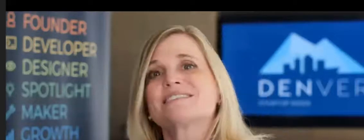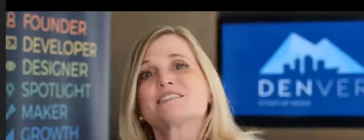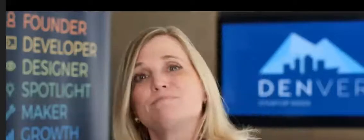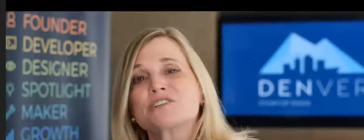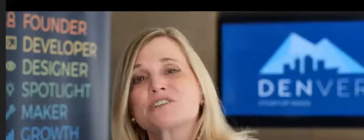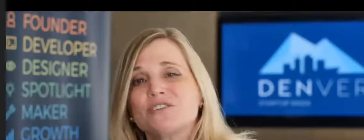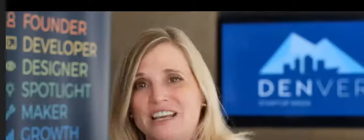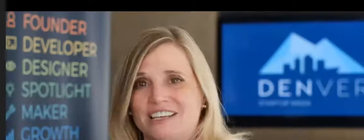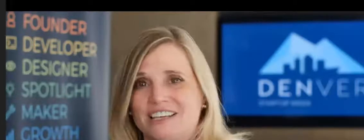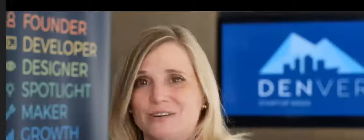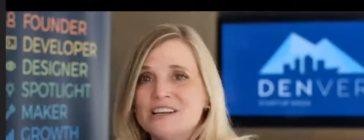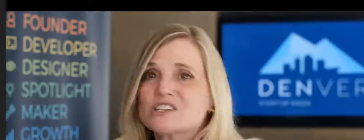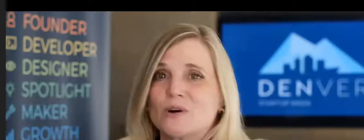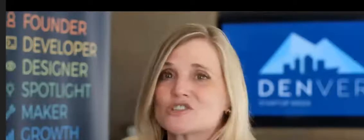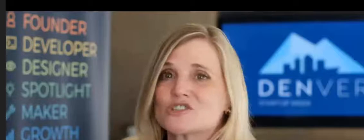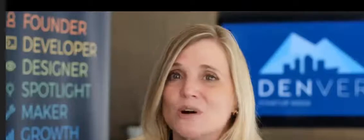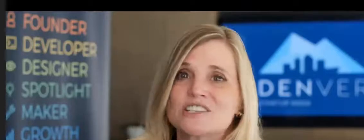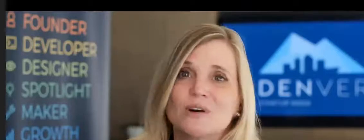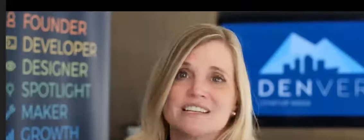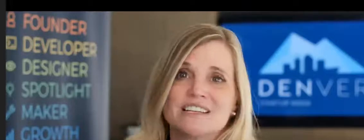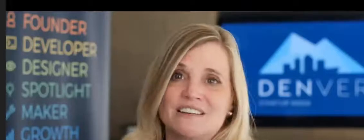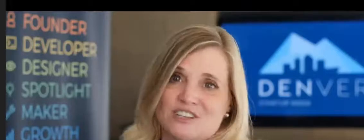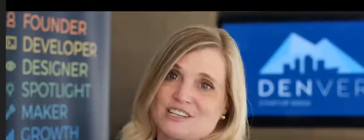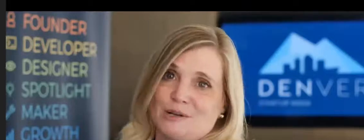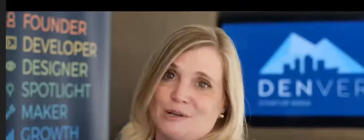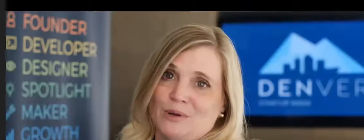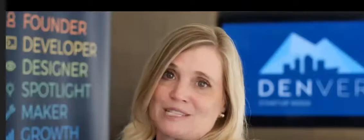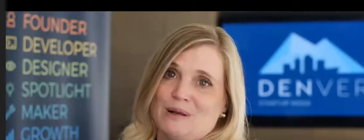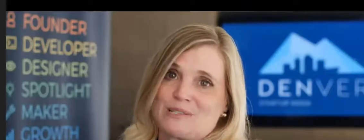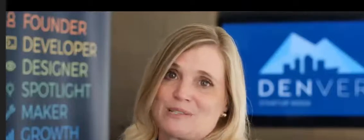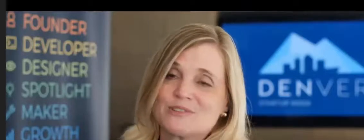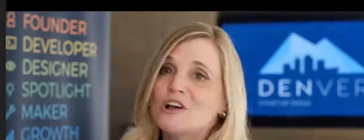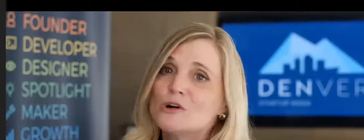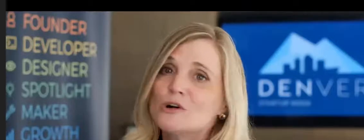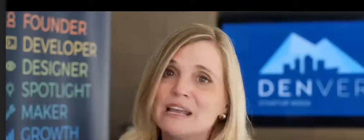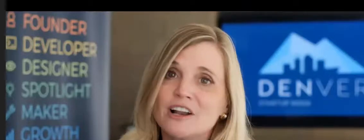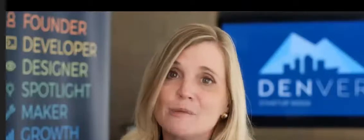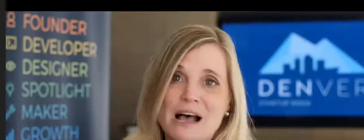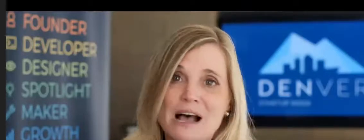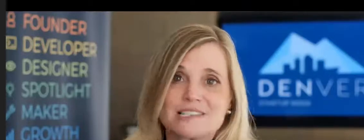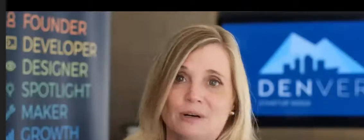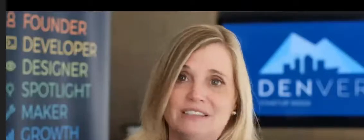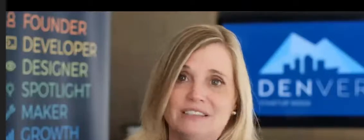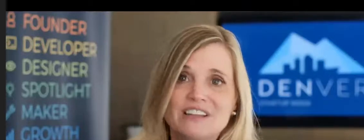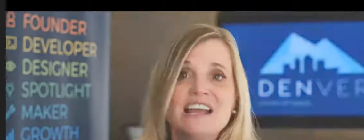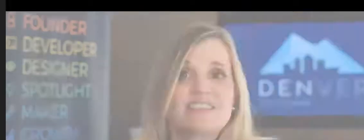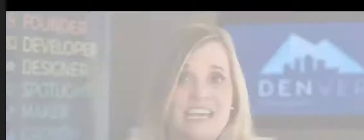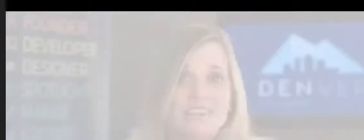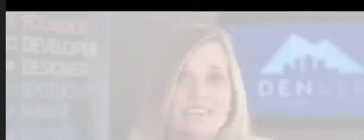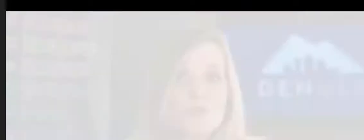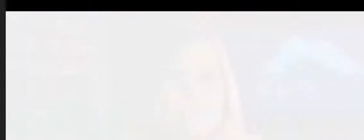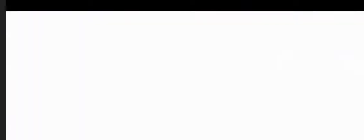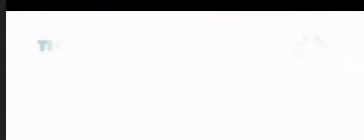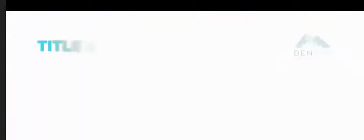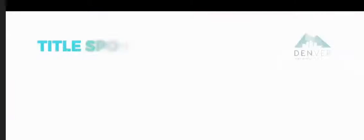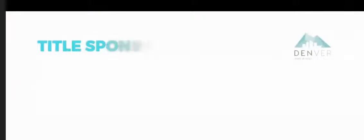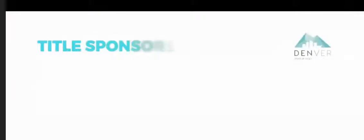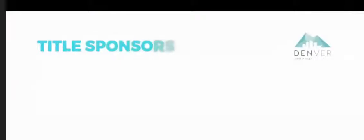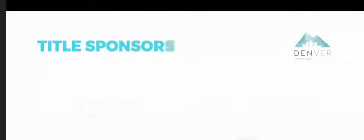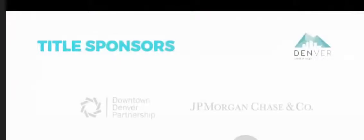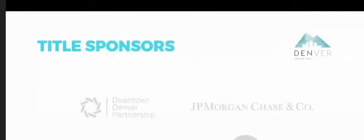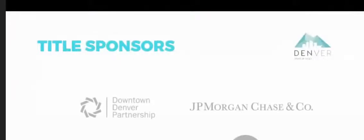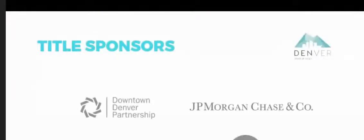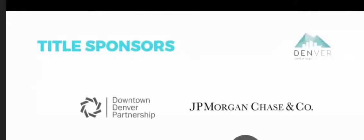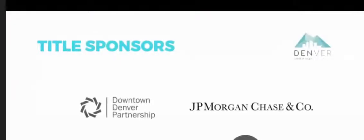want to say a special thank you to our 2020 Denver Startup Week sponsors who make it all possible. Thanks to our title